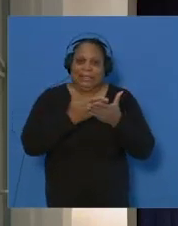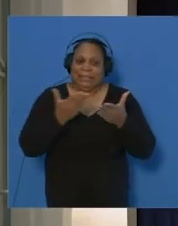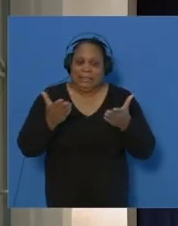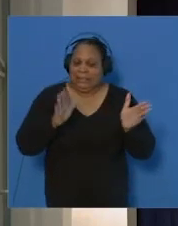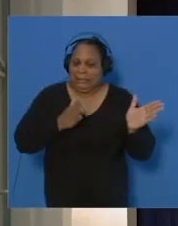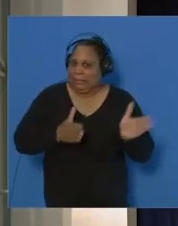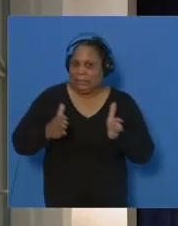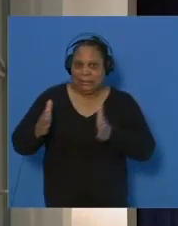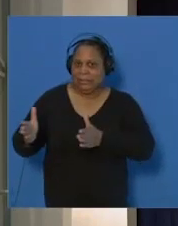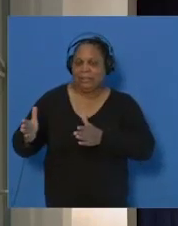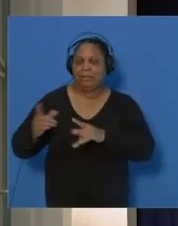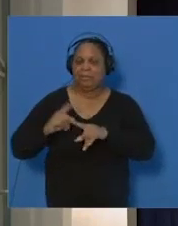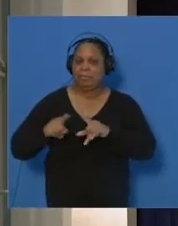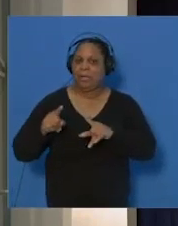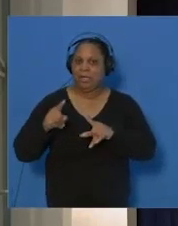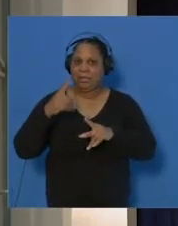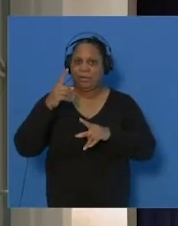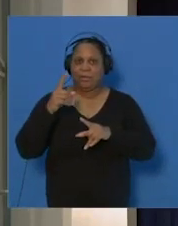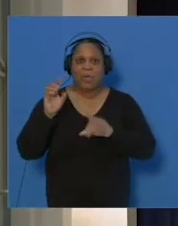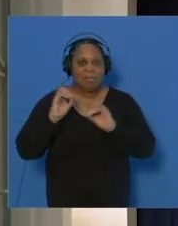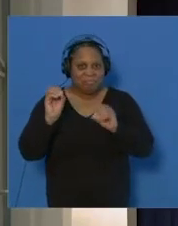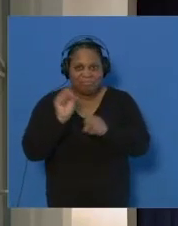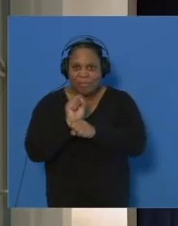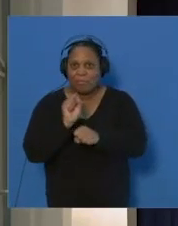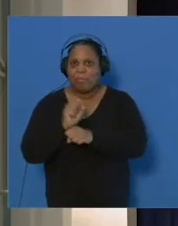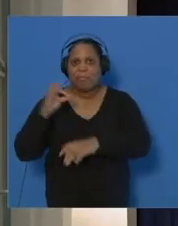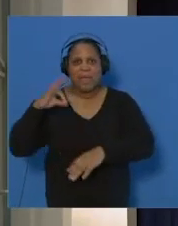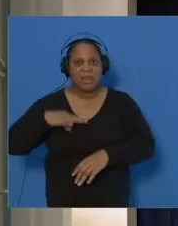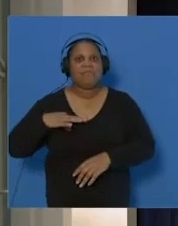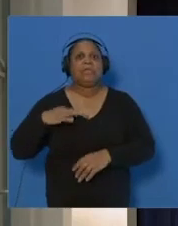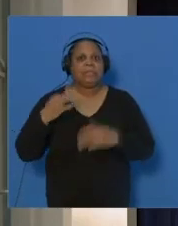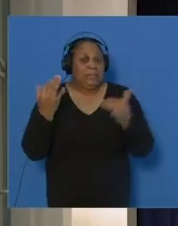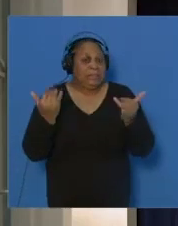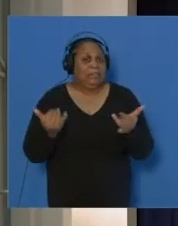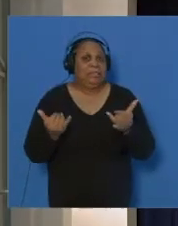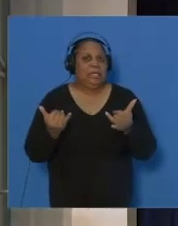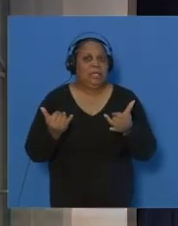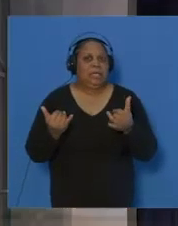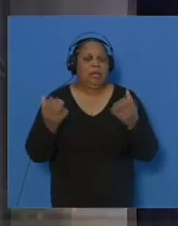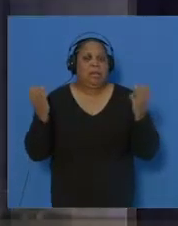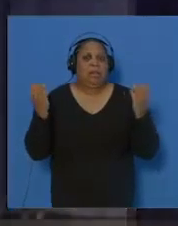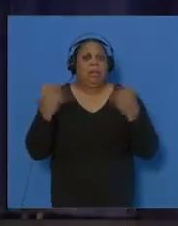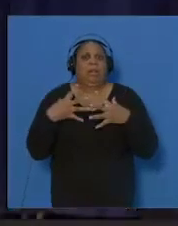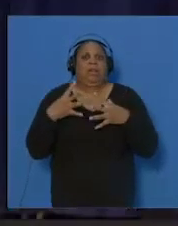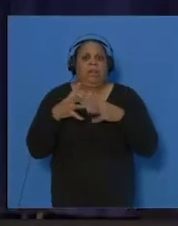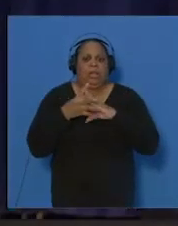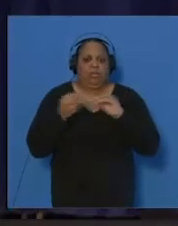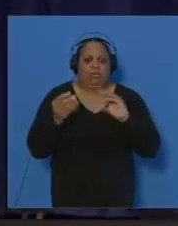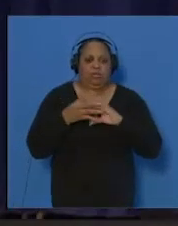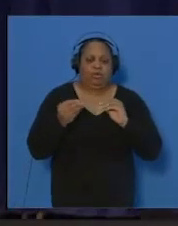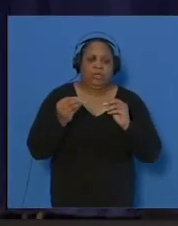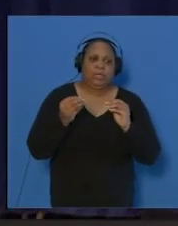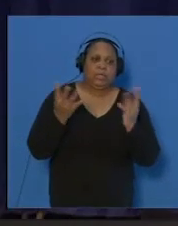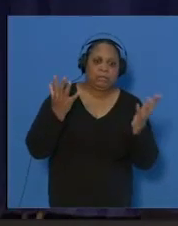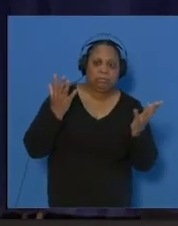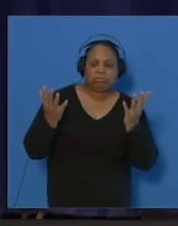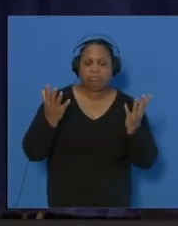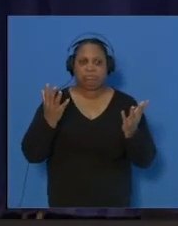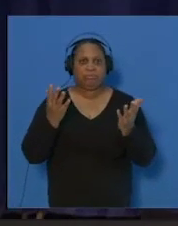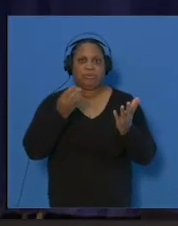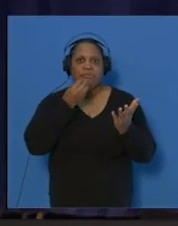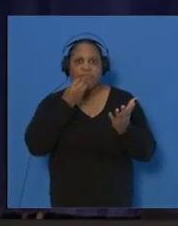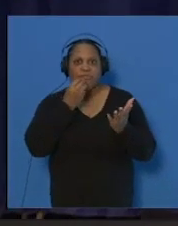new. To do with the unemployment benefits, today we've been getting some horror stories from people who've had to choose between food and